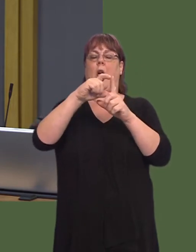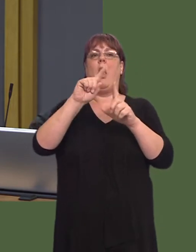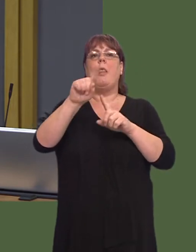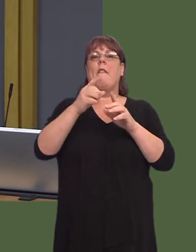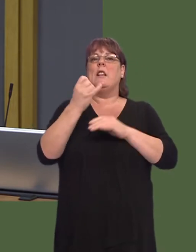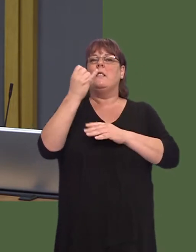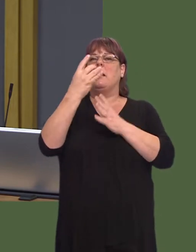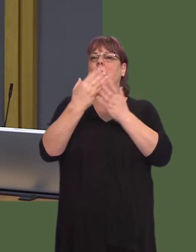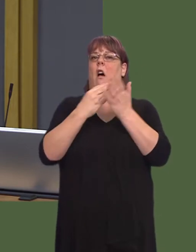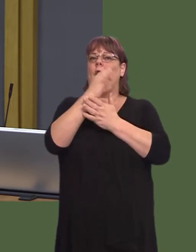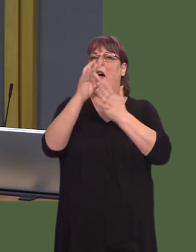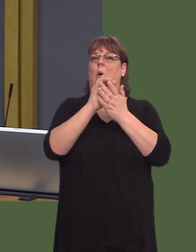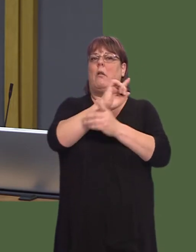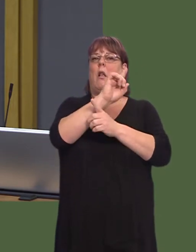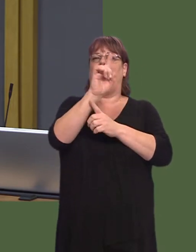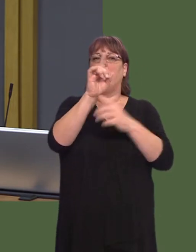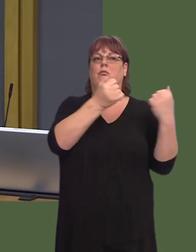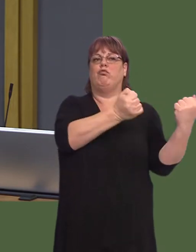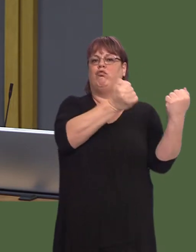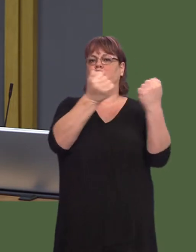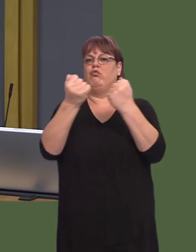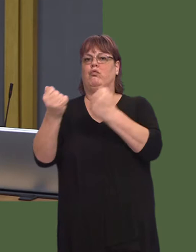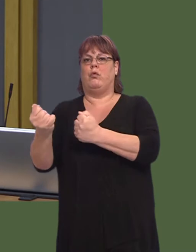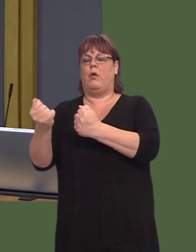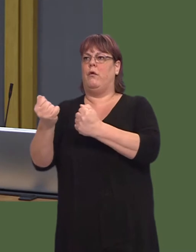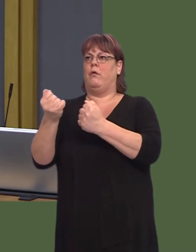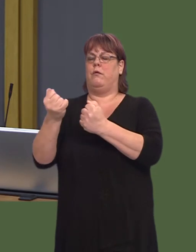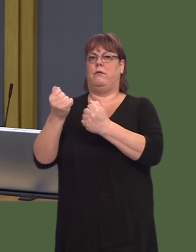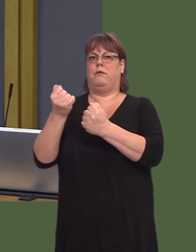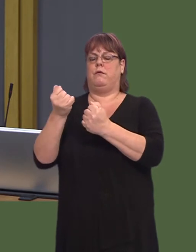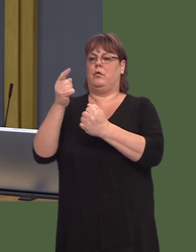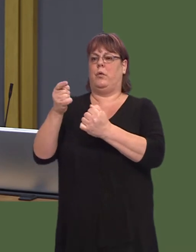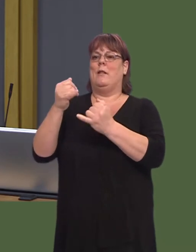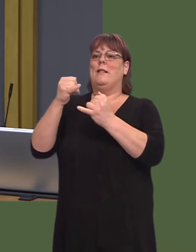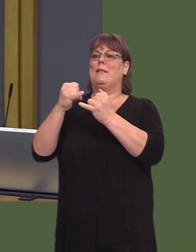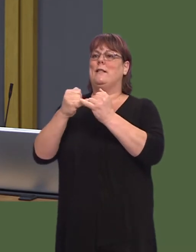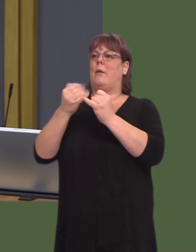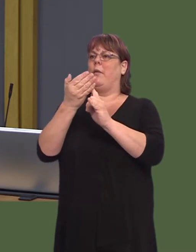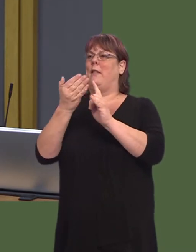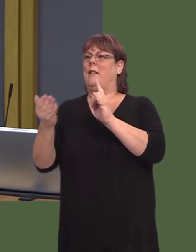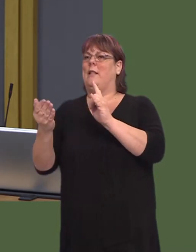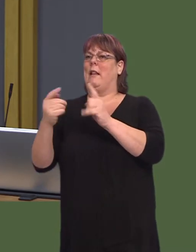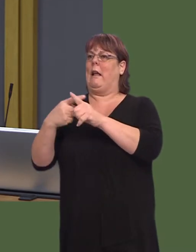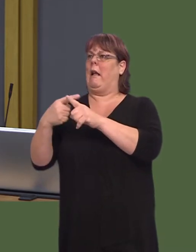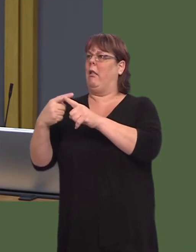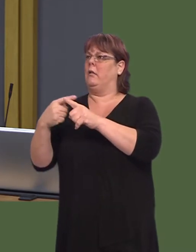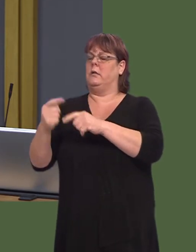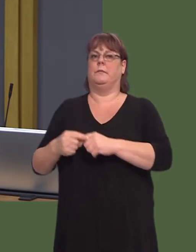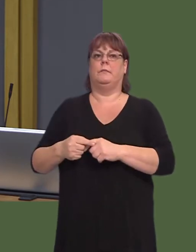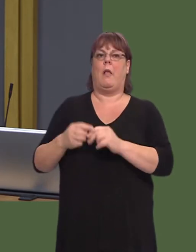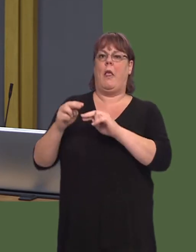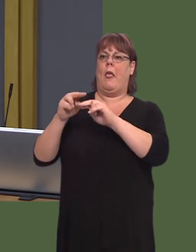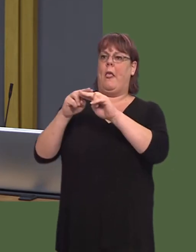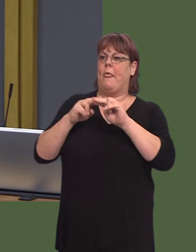a 6.5-hour journey to a hospital in the south-east of England. His family was able to